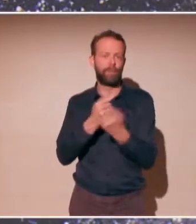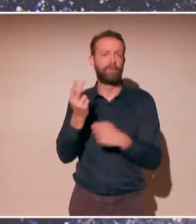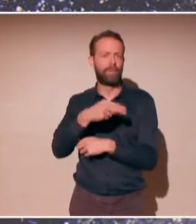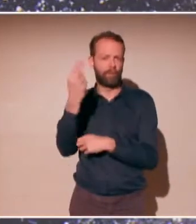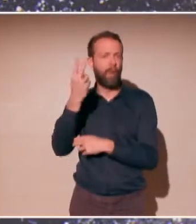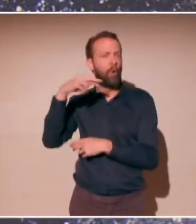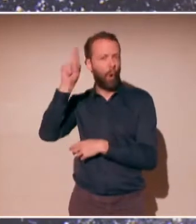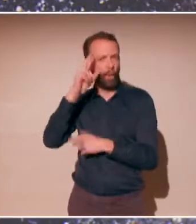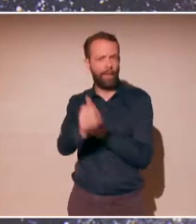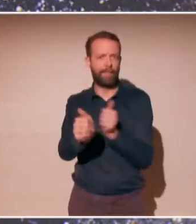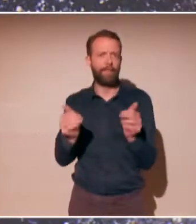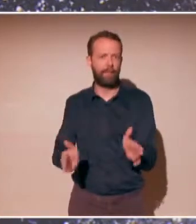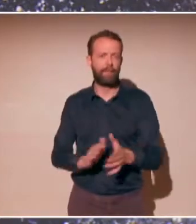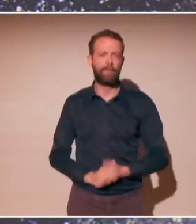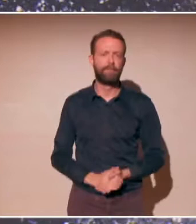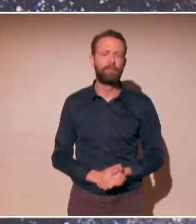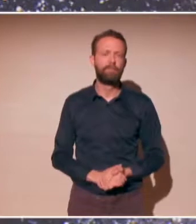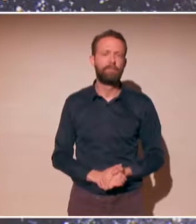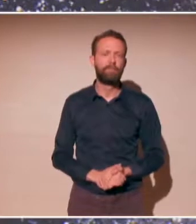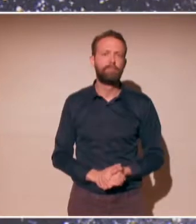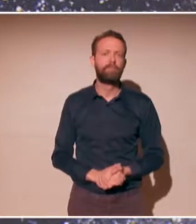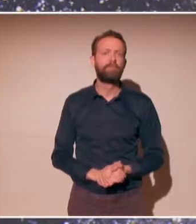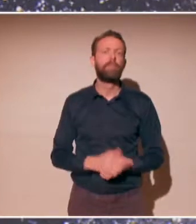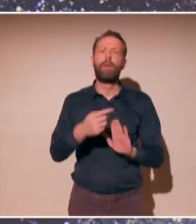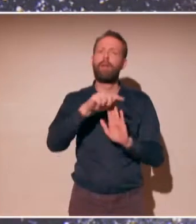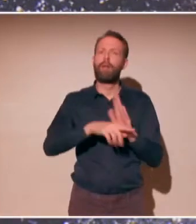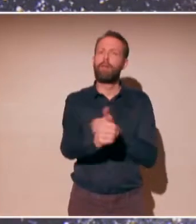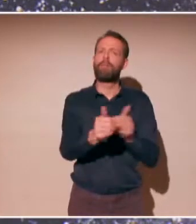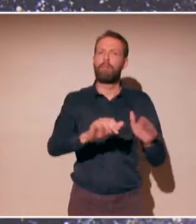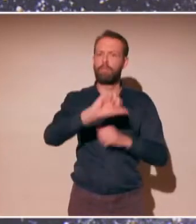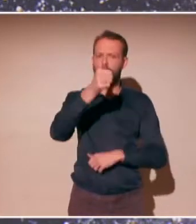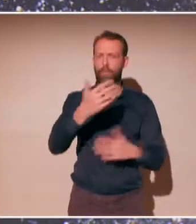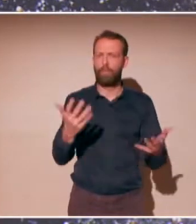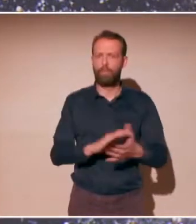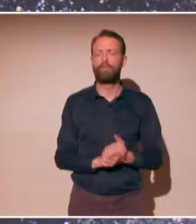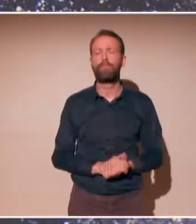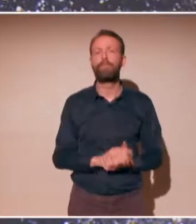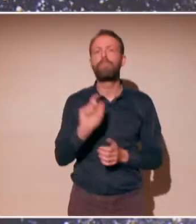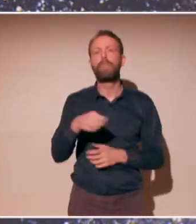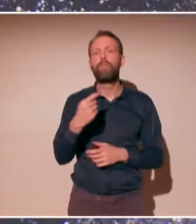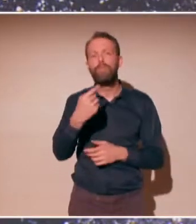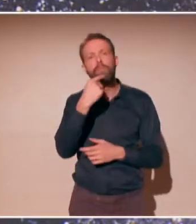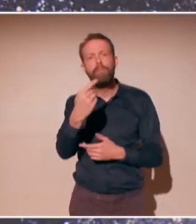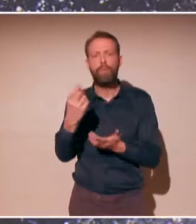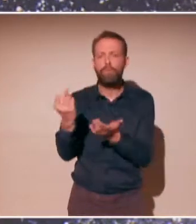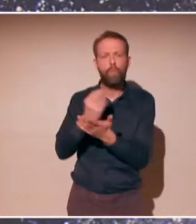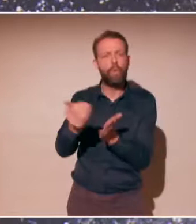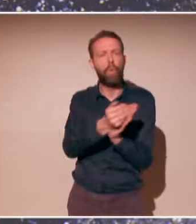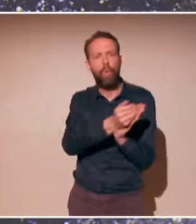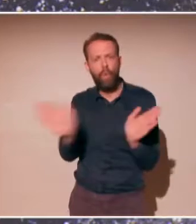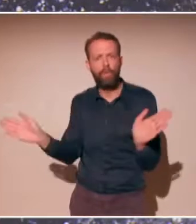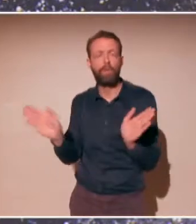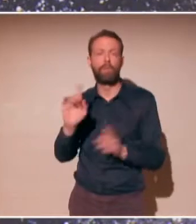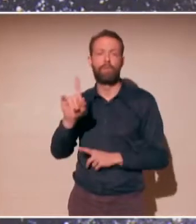regulatory and financial, national as well as European frameworks. So regulatory framework first and foremost. Beyond these